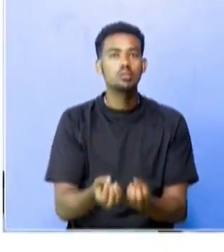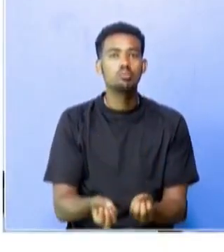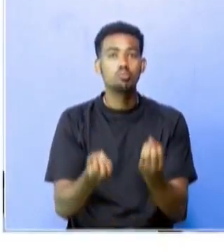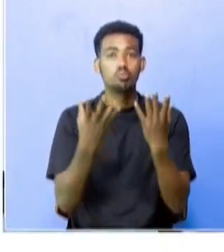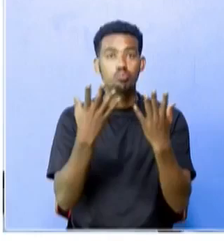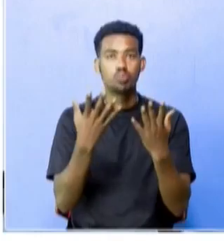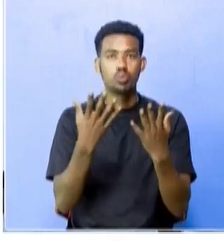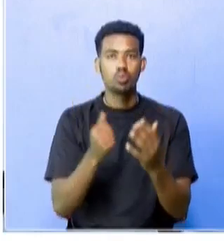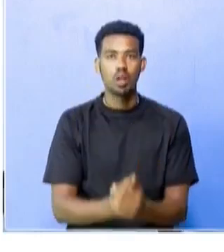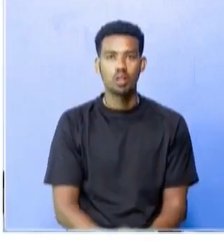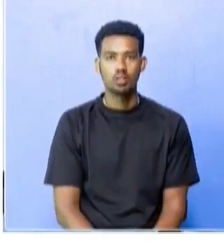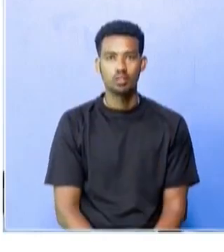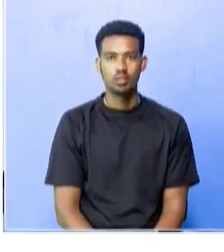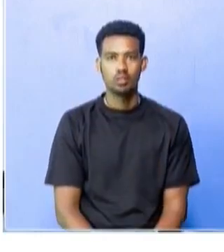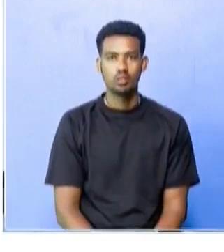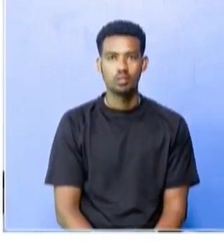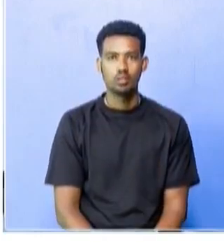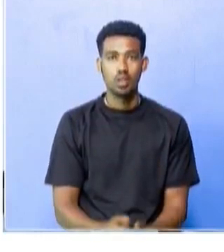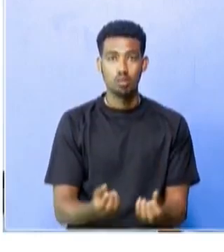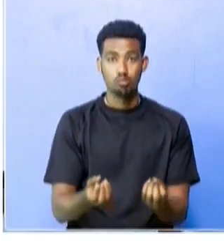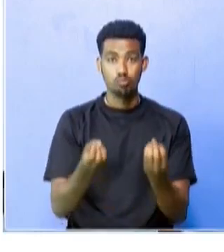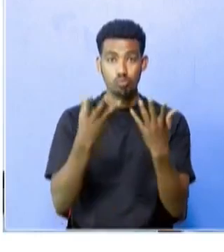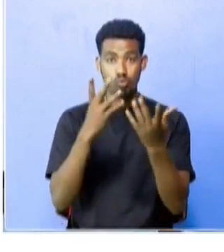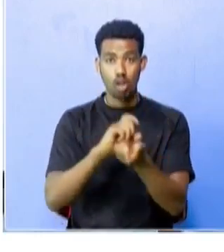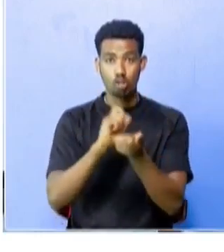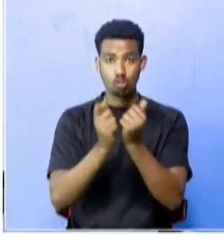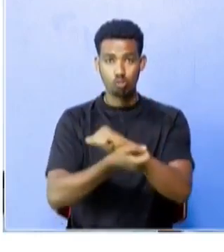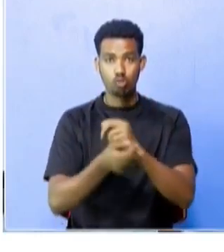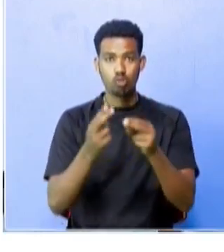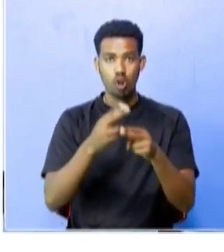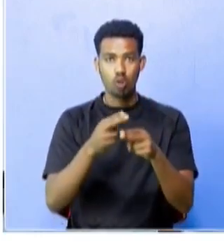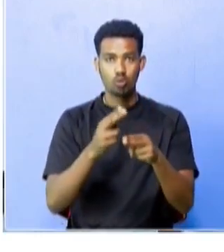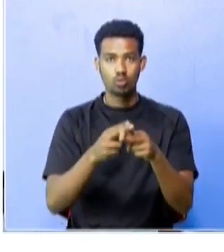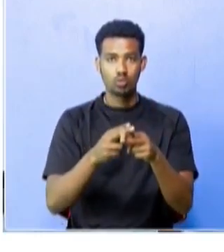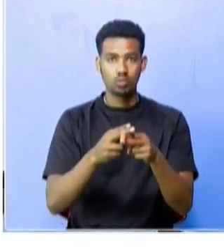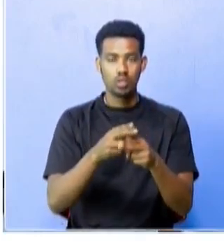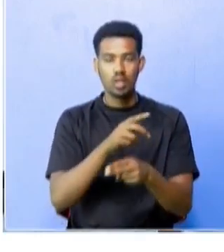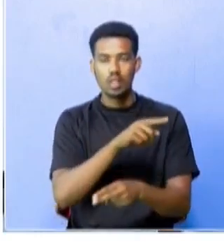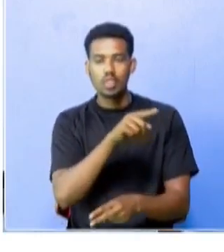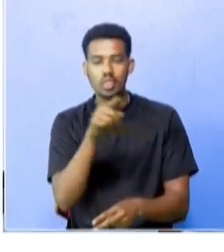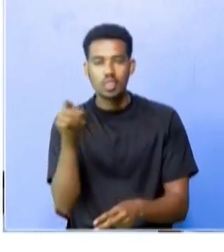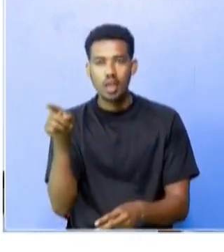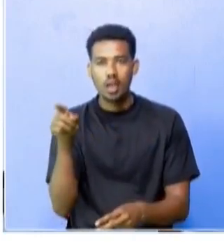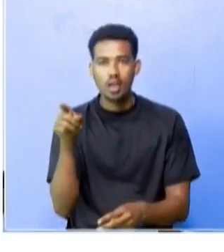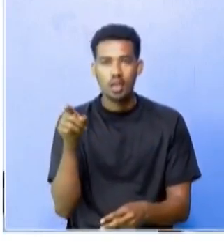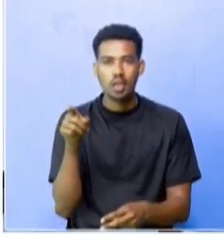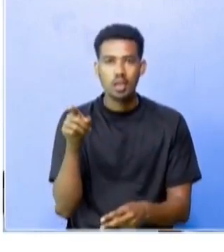What we are going to use? Are. They are